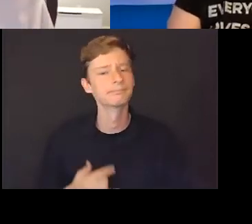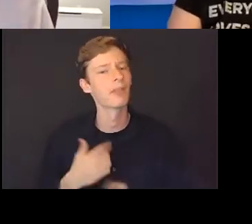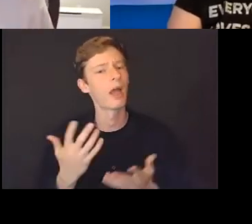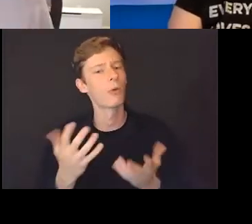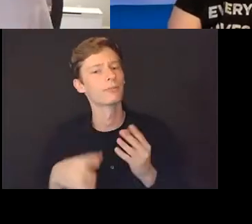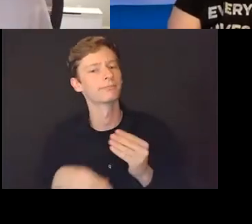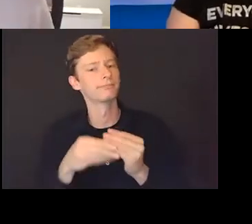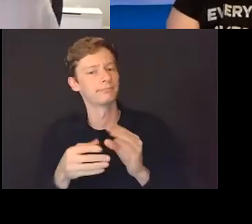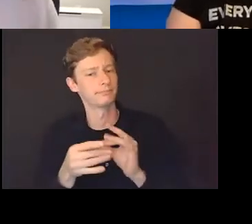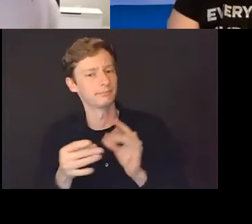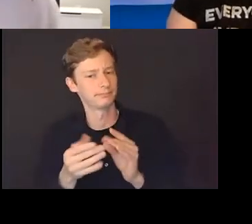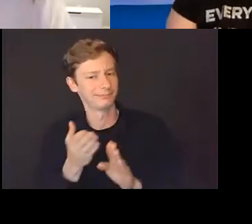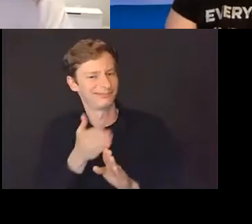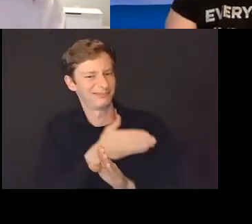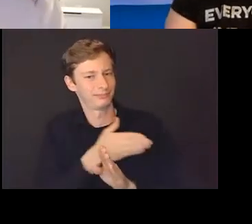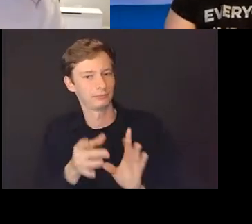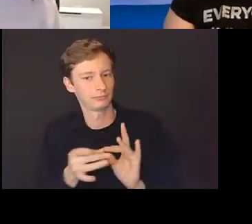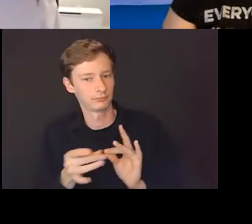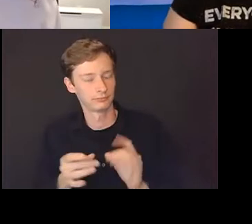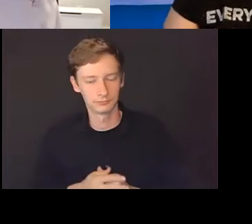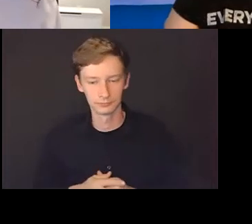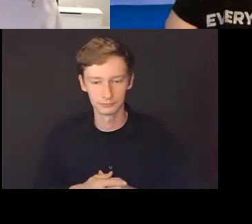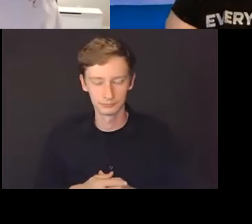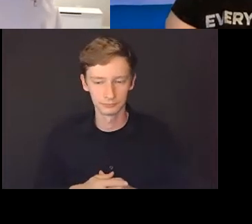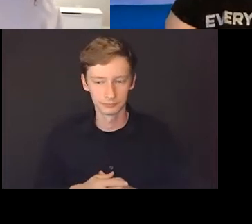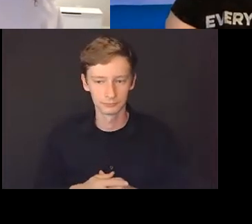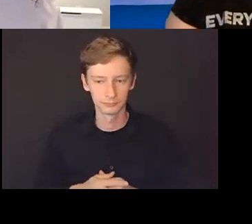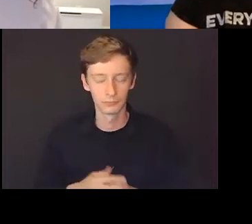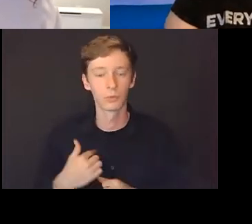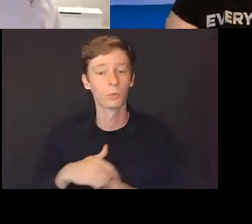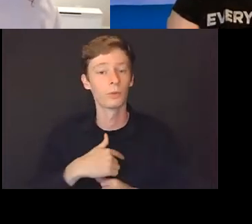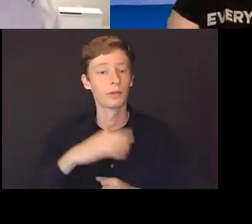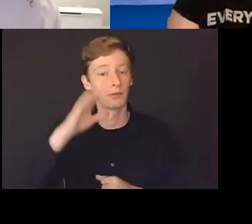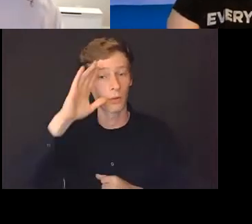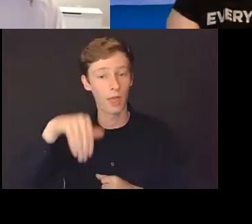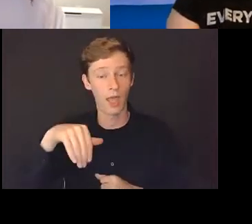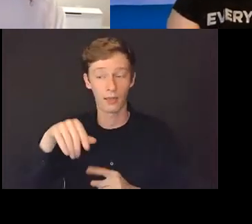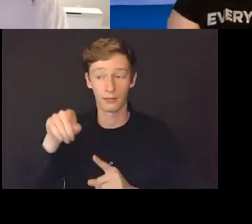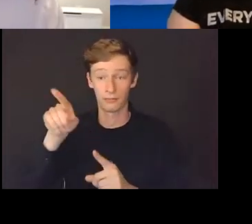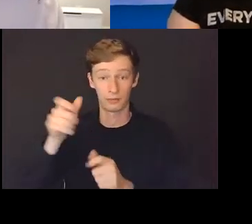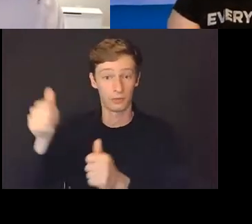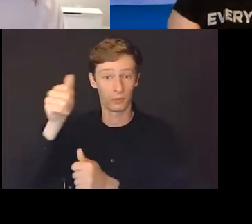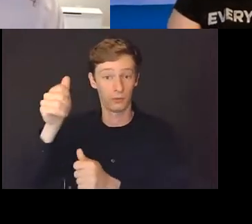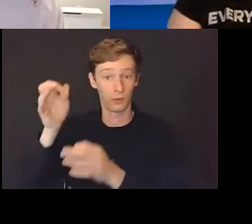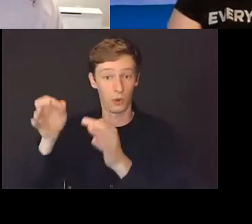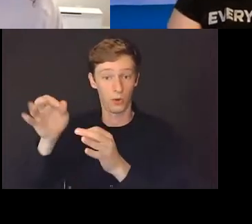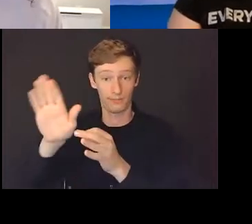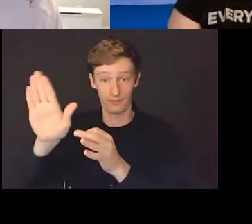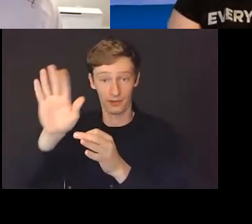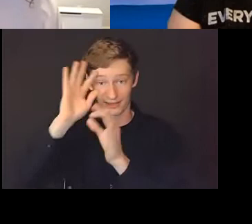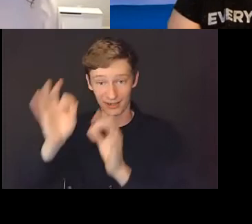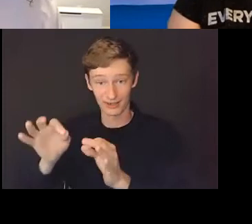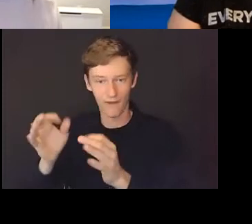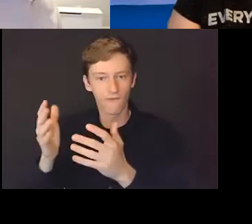said, we know that the harm that will come from this decision, because we've seen it play out in